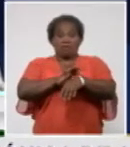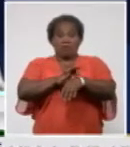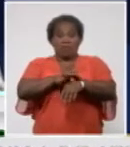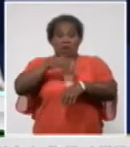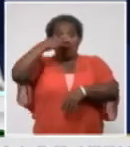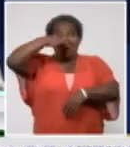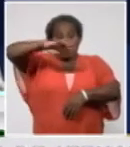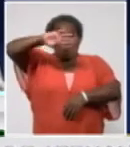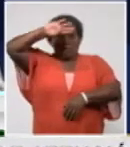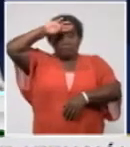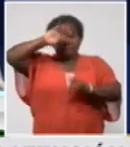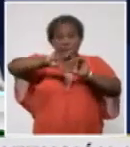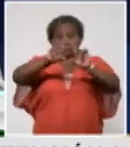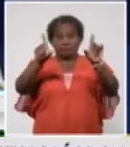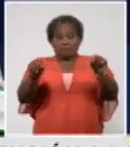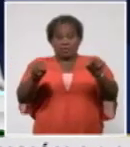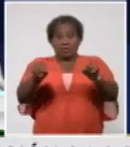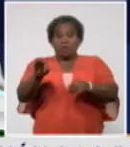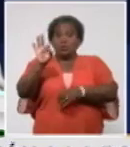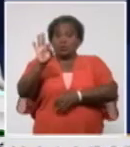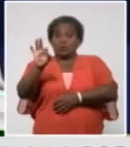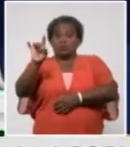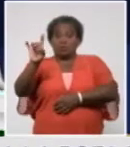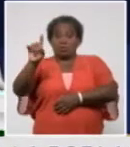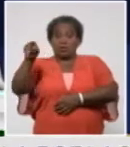the 50.1% and